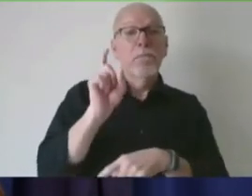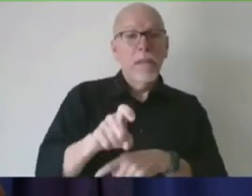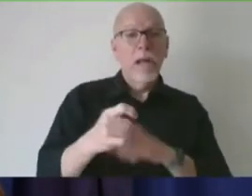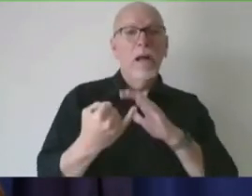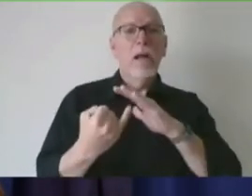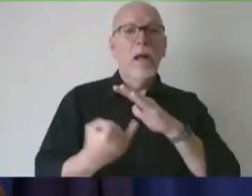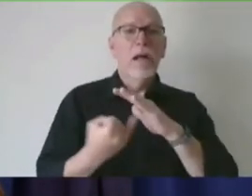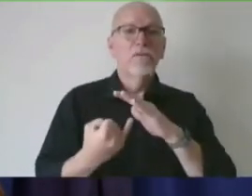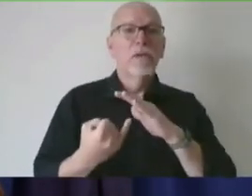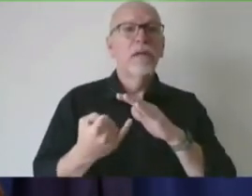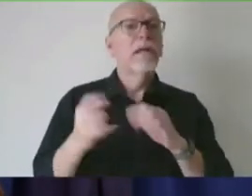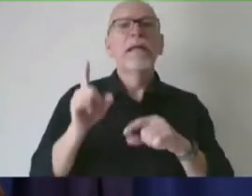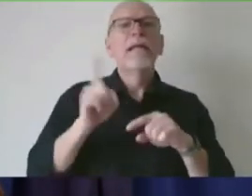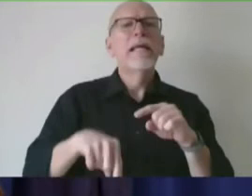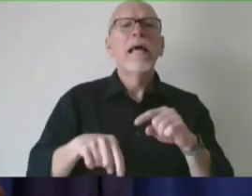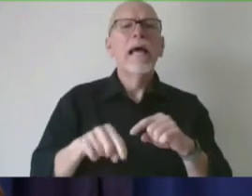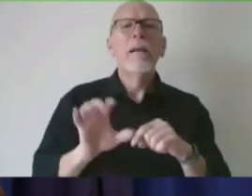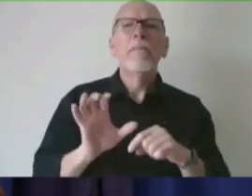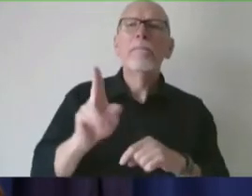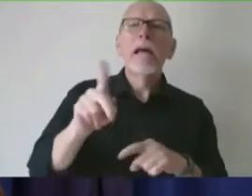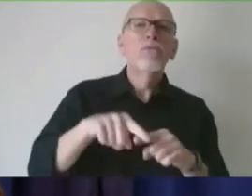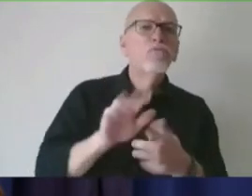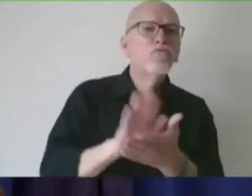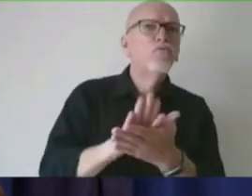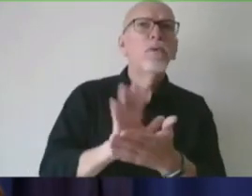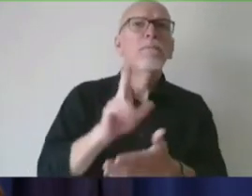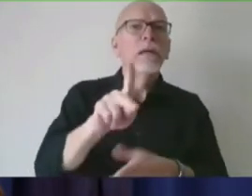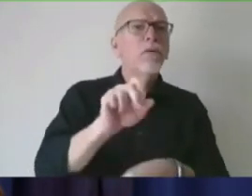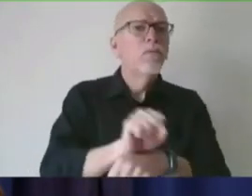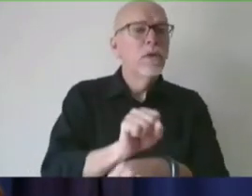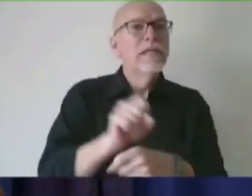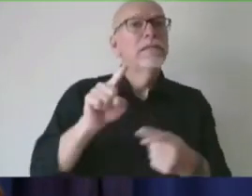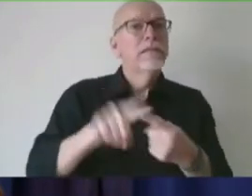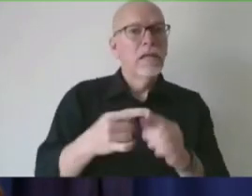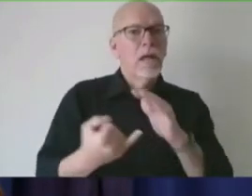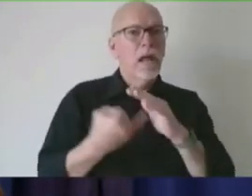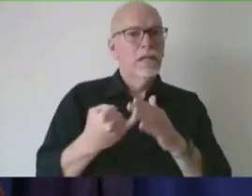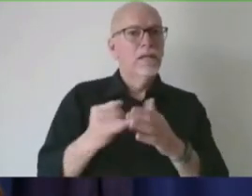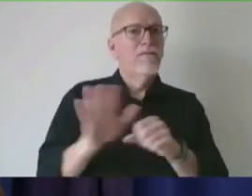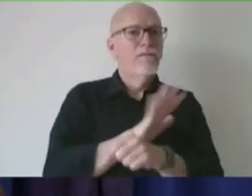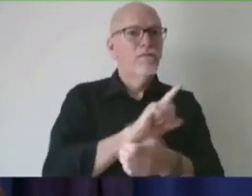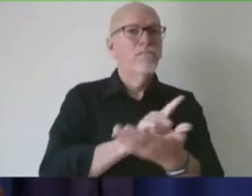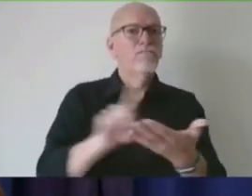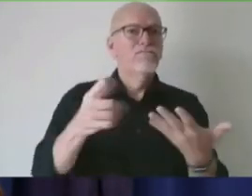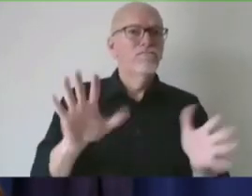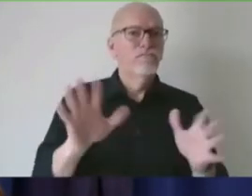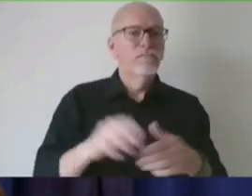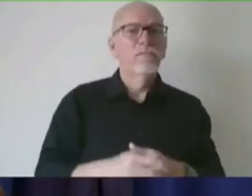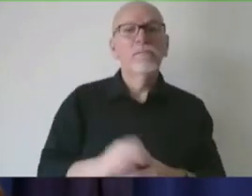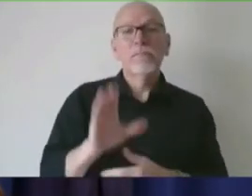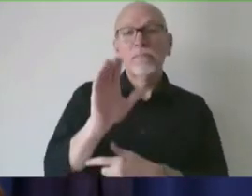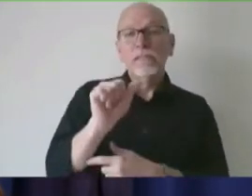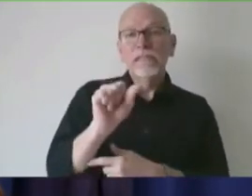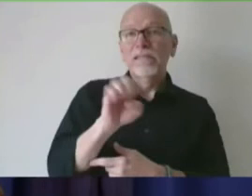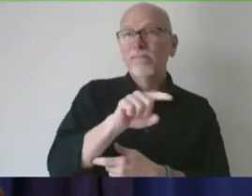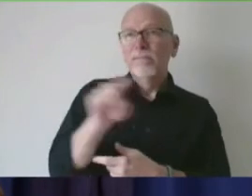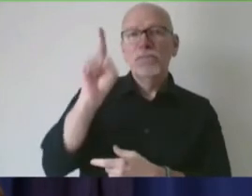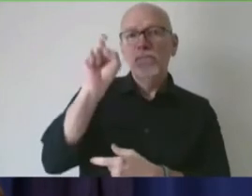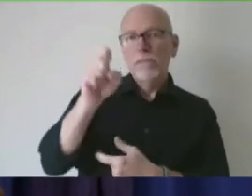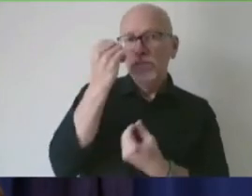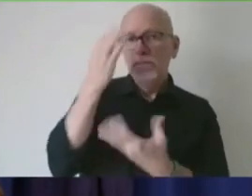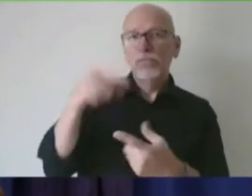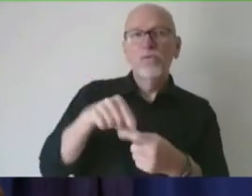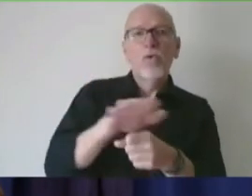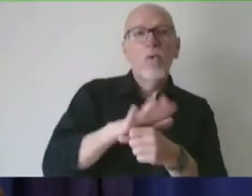and cannot return to school or work until the isolation period is over. Cases must be reported to local and state